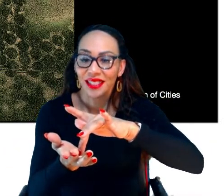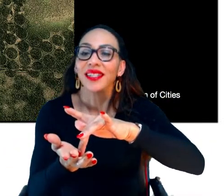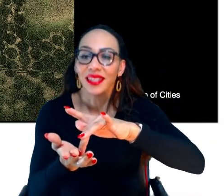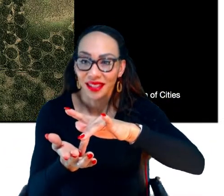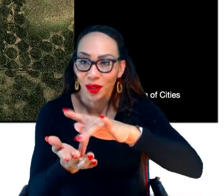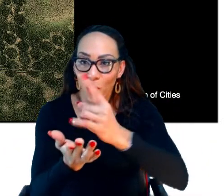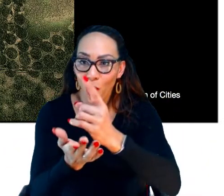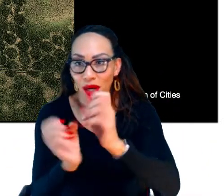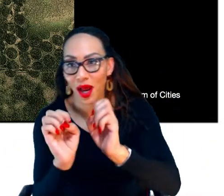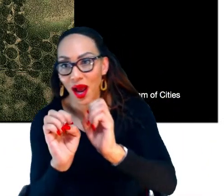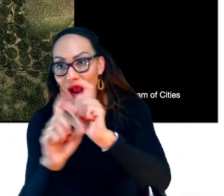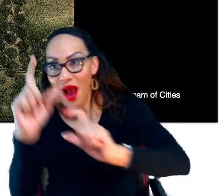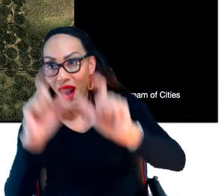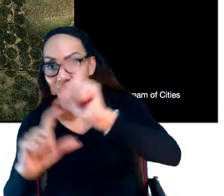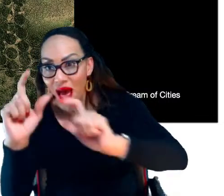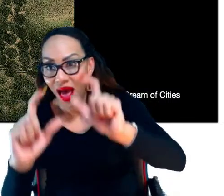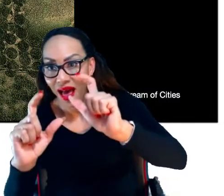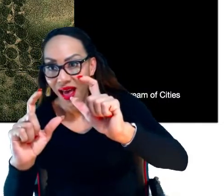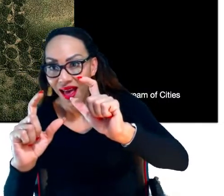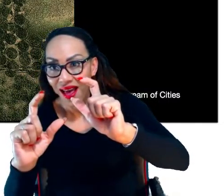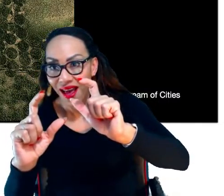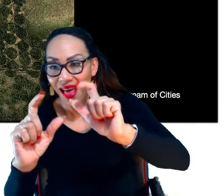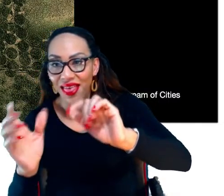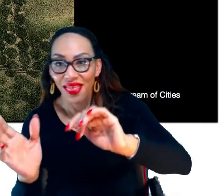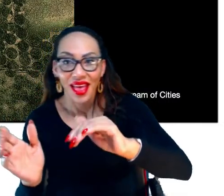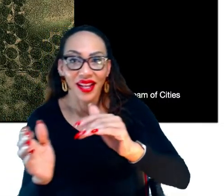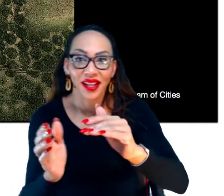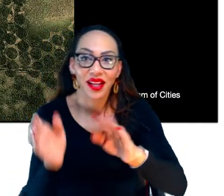I'll keep quiet for a second and just let you look at that.